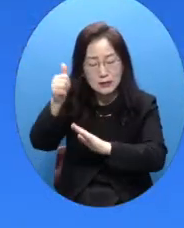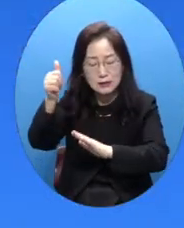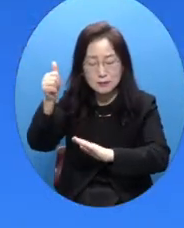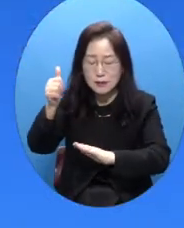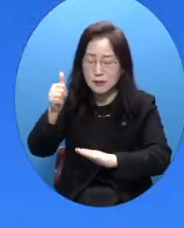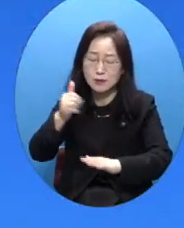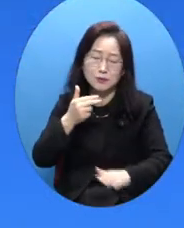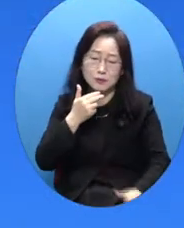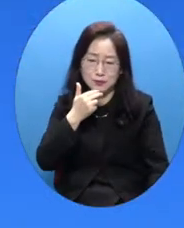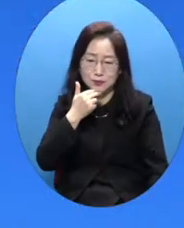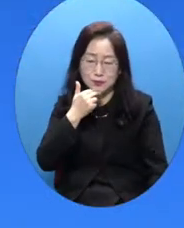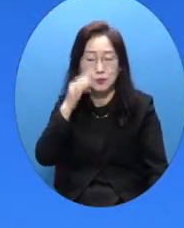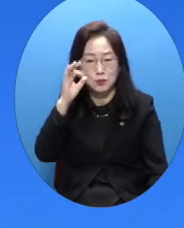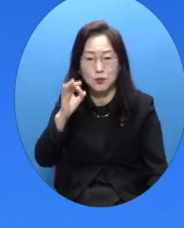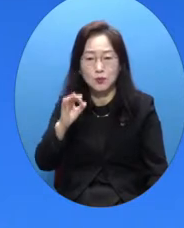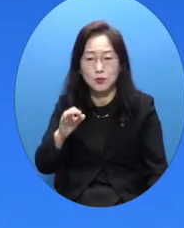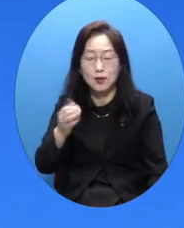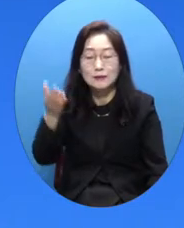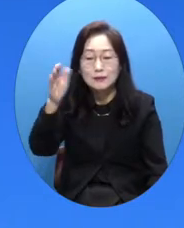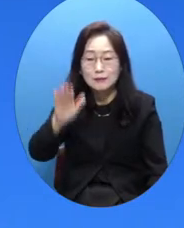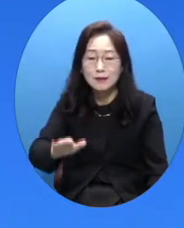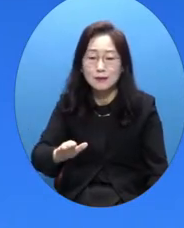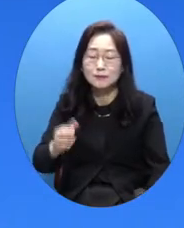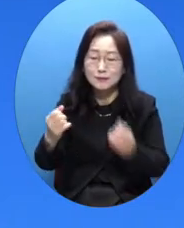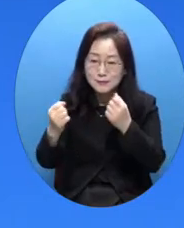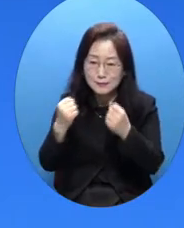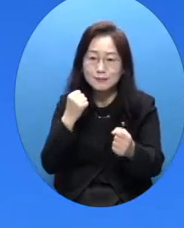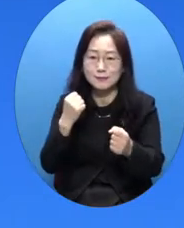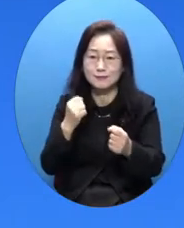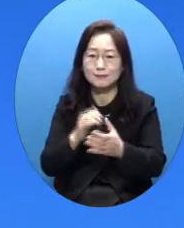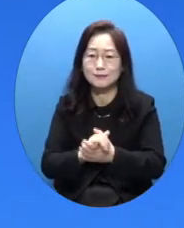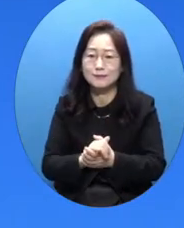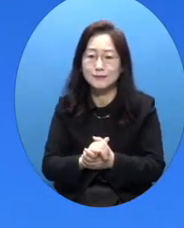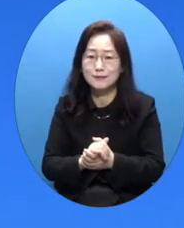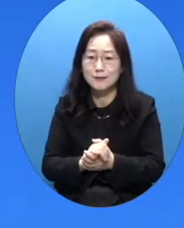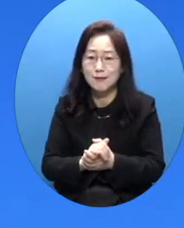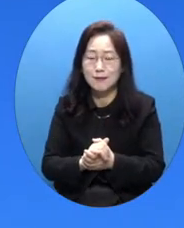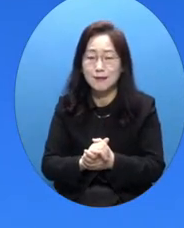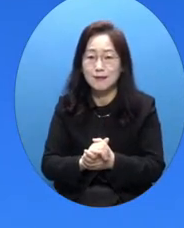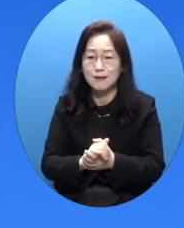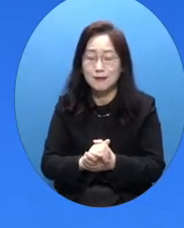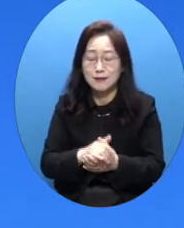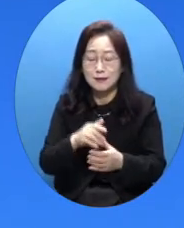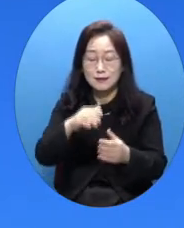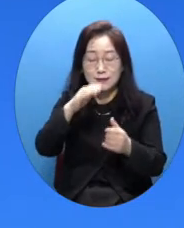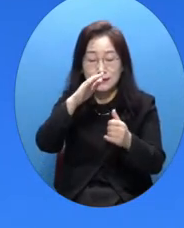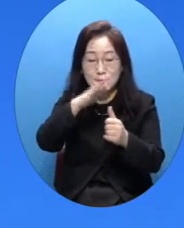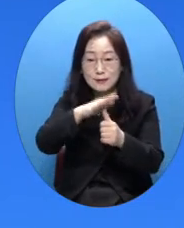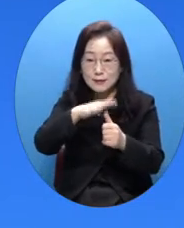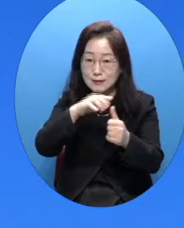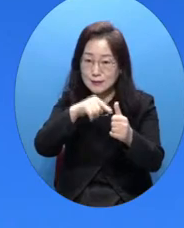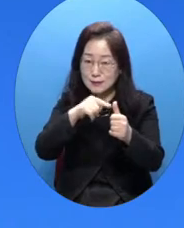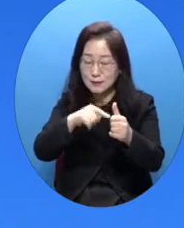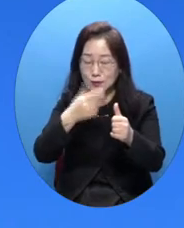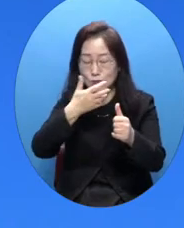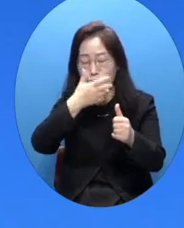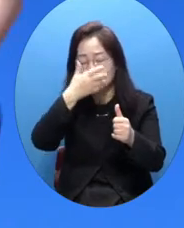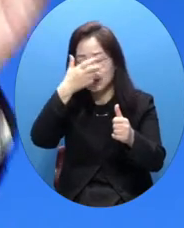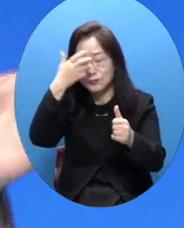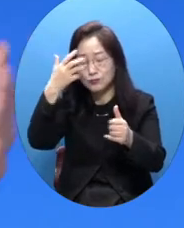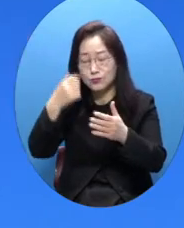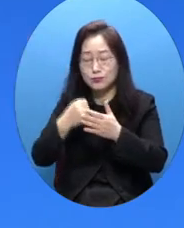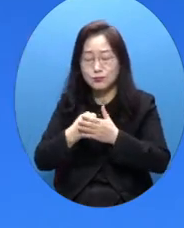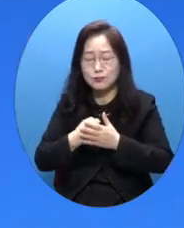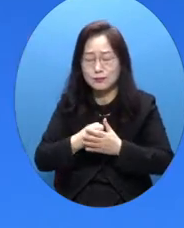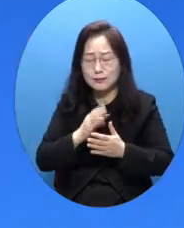no hope in this poverty there was a church in that town he had a